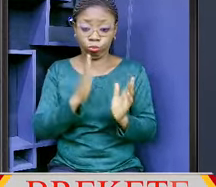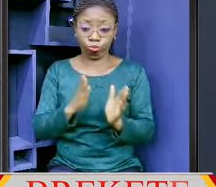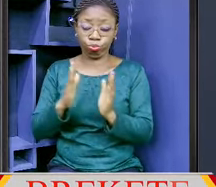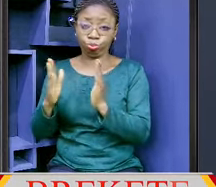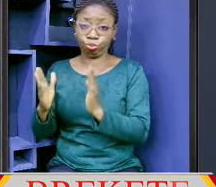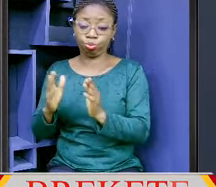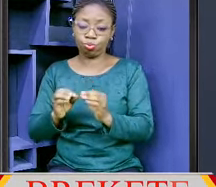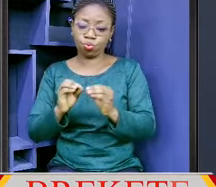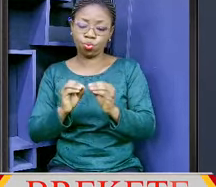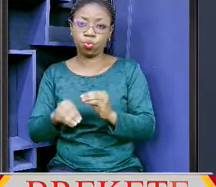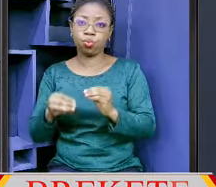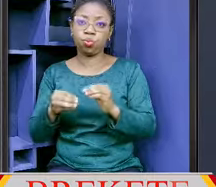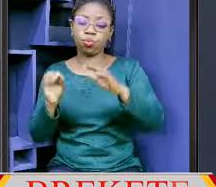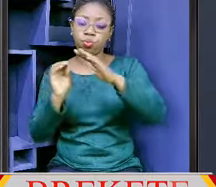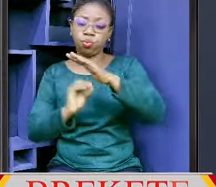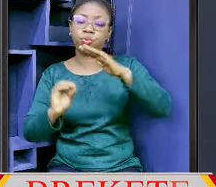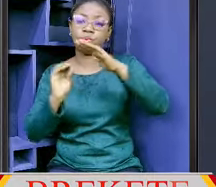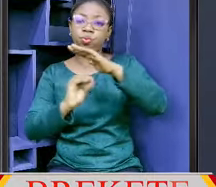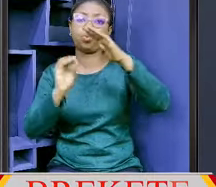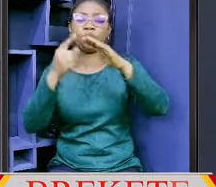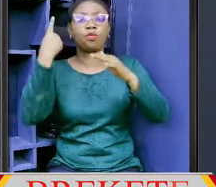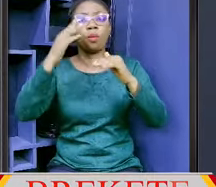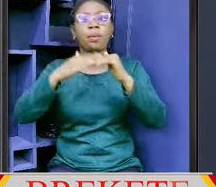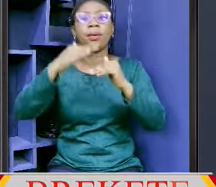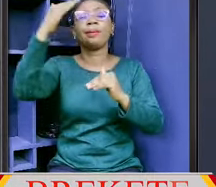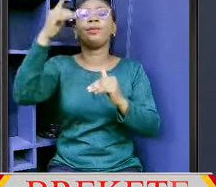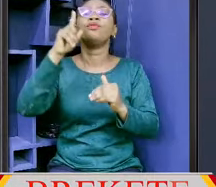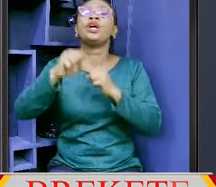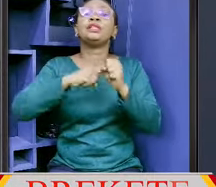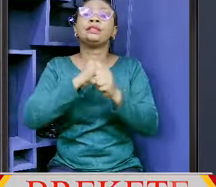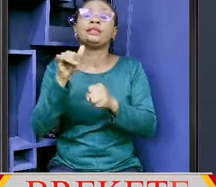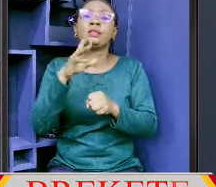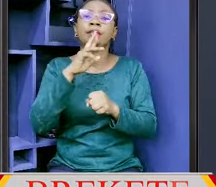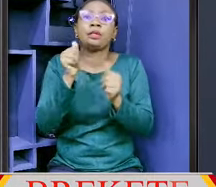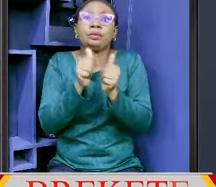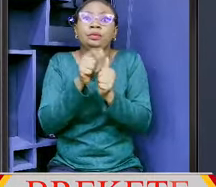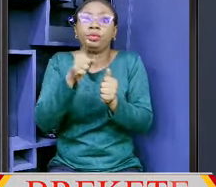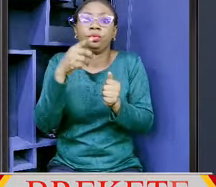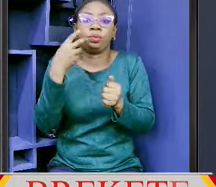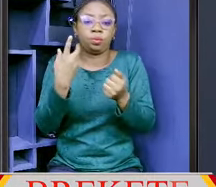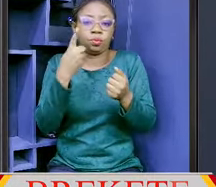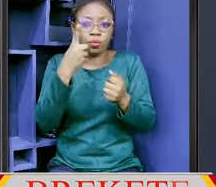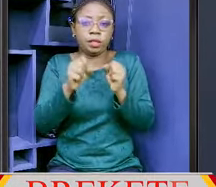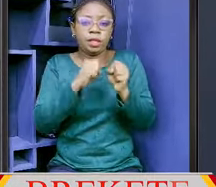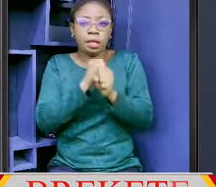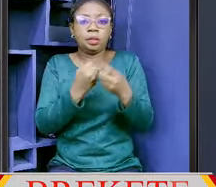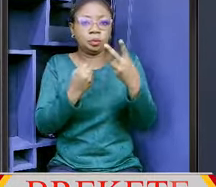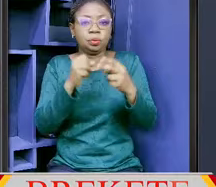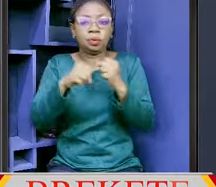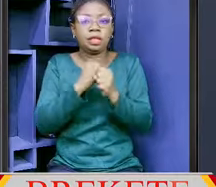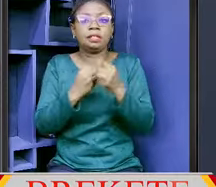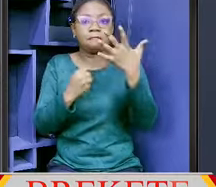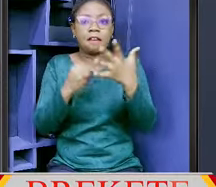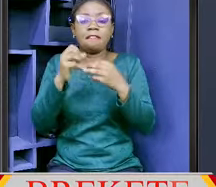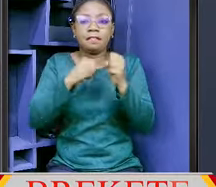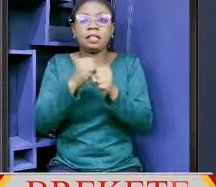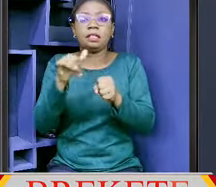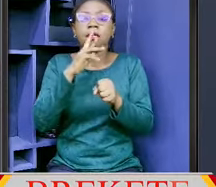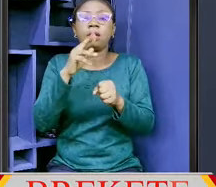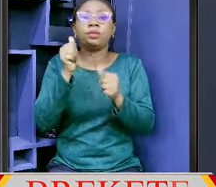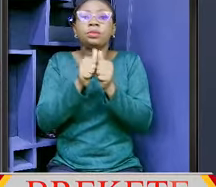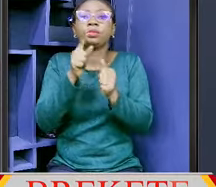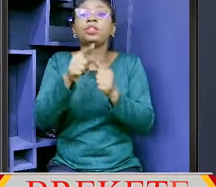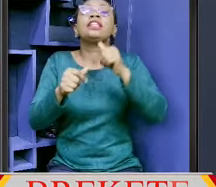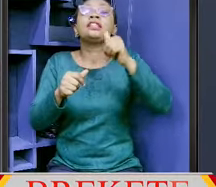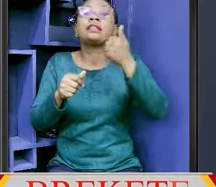sustain for more than 1 year than they with you? 2 years than they with you? 5 years than they with you? 10 years